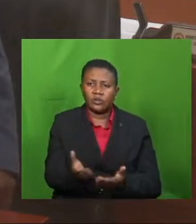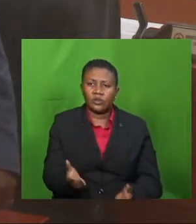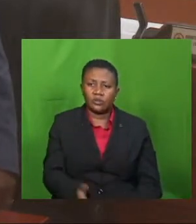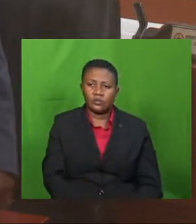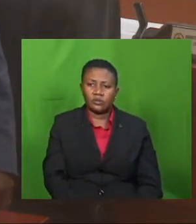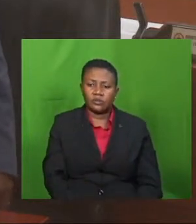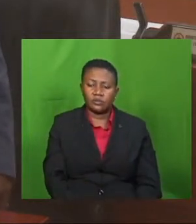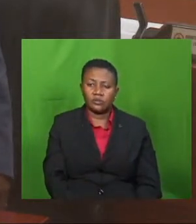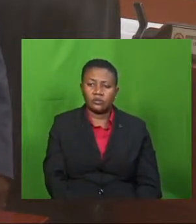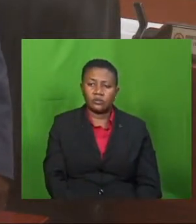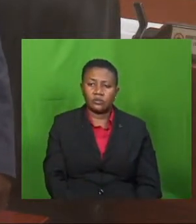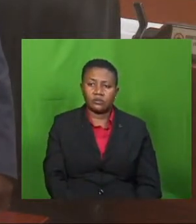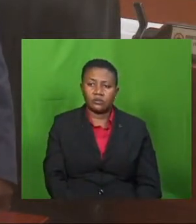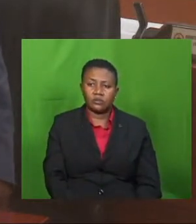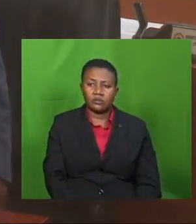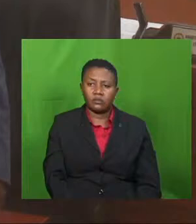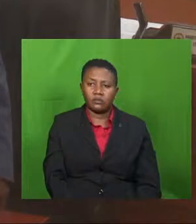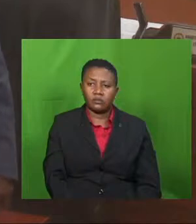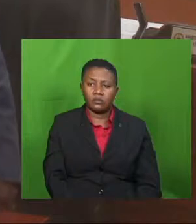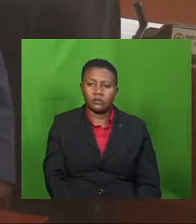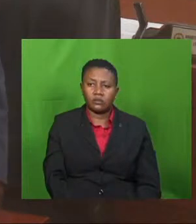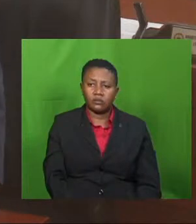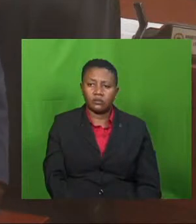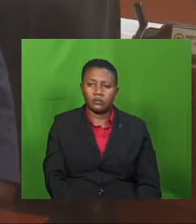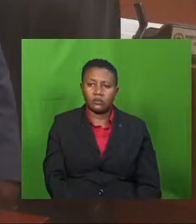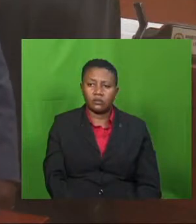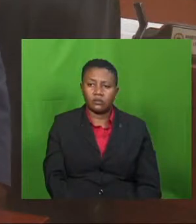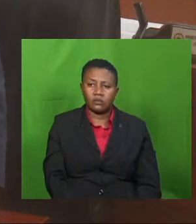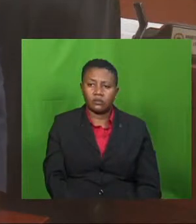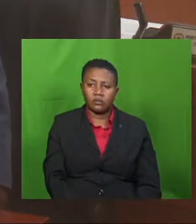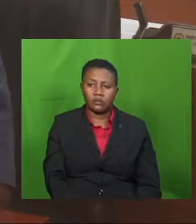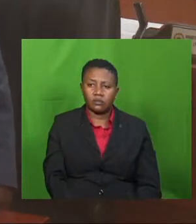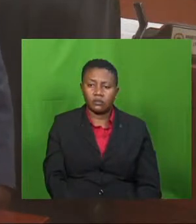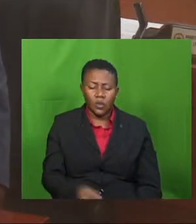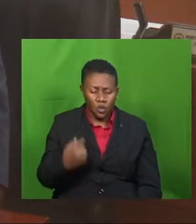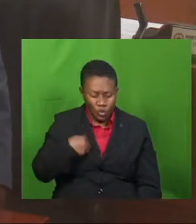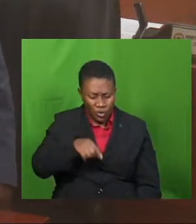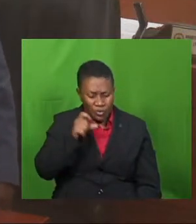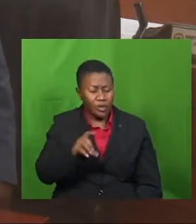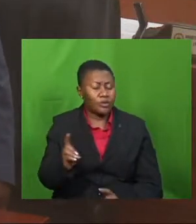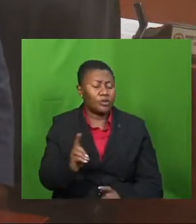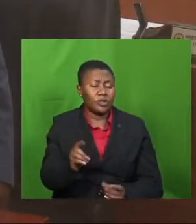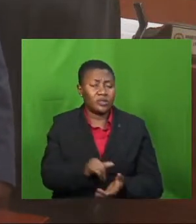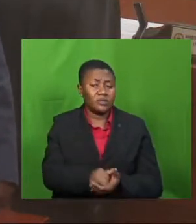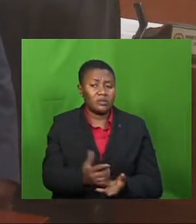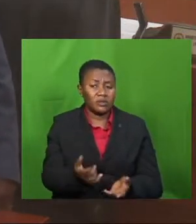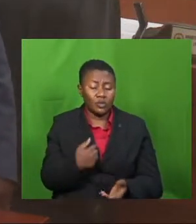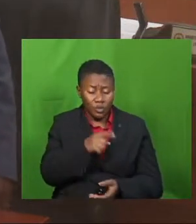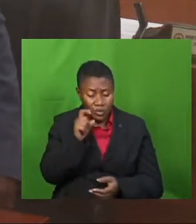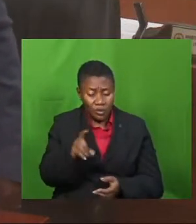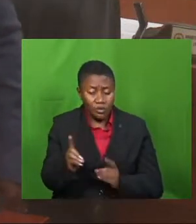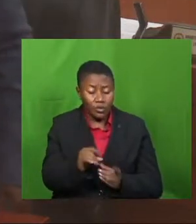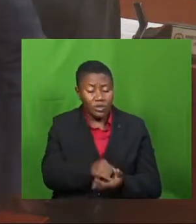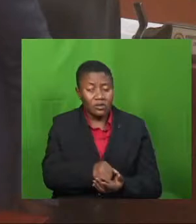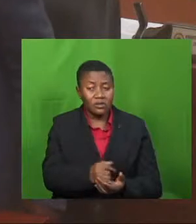Insurance as well. So we can do this. And it's for us to do it. It's for us to do it.